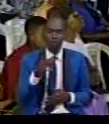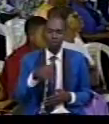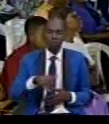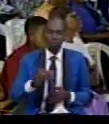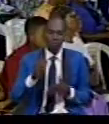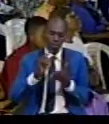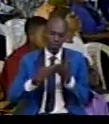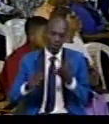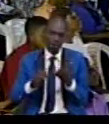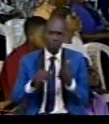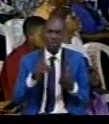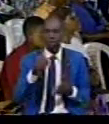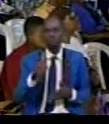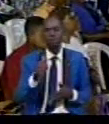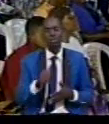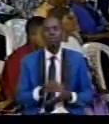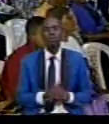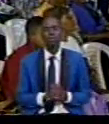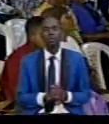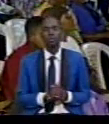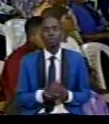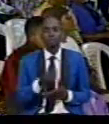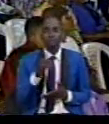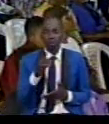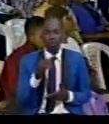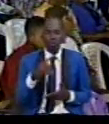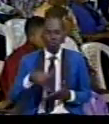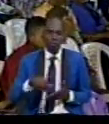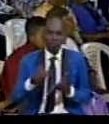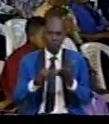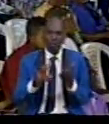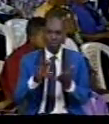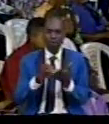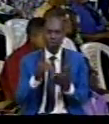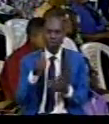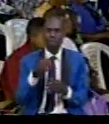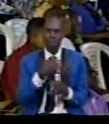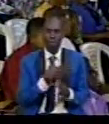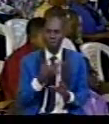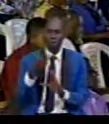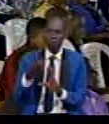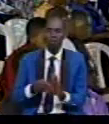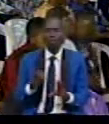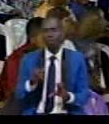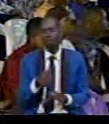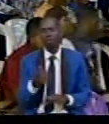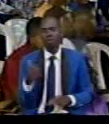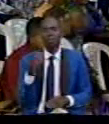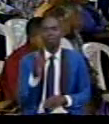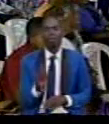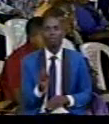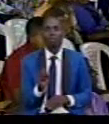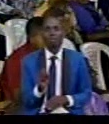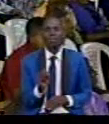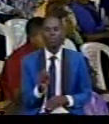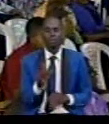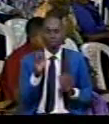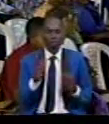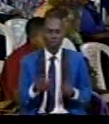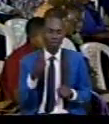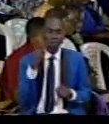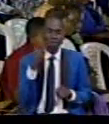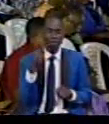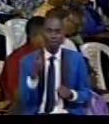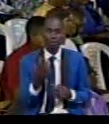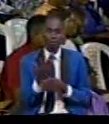them. Check yourself and join them. You can see the finger of God. You can